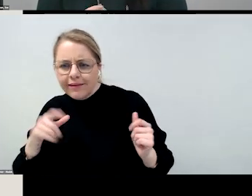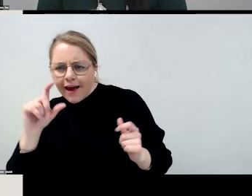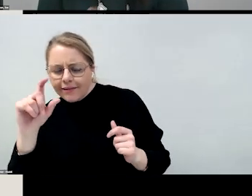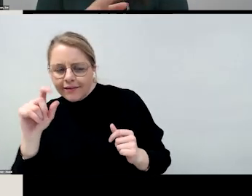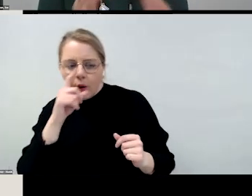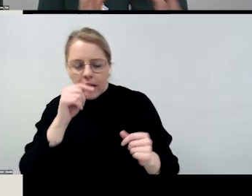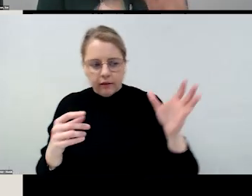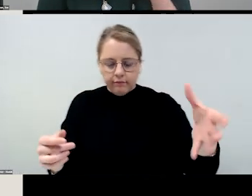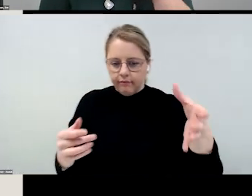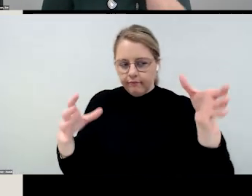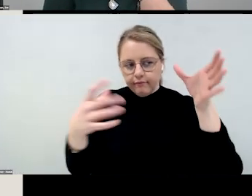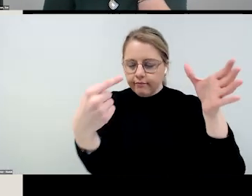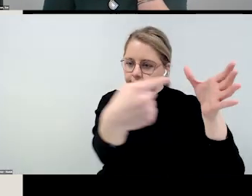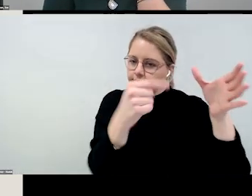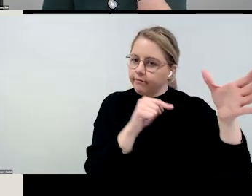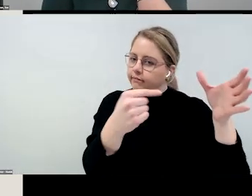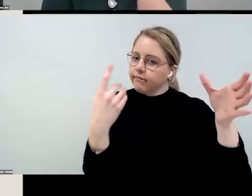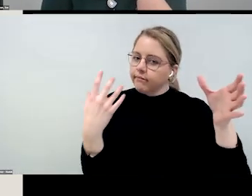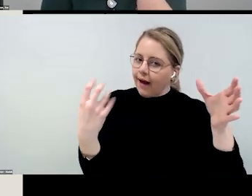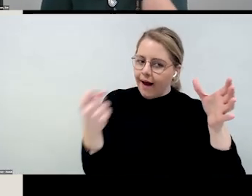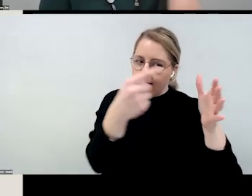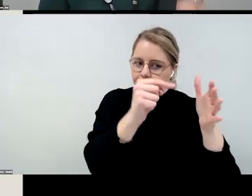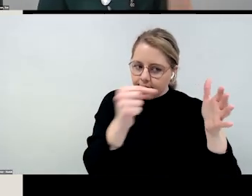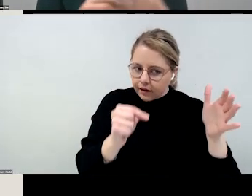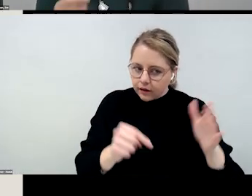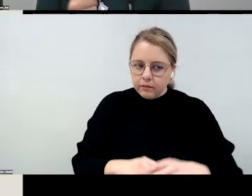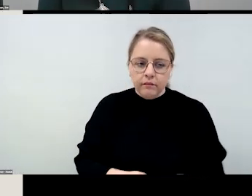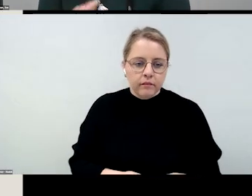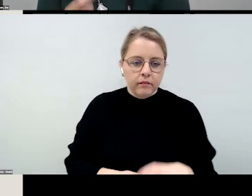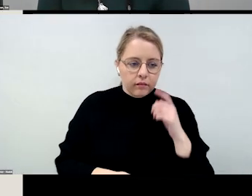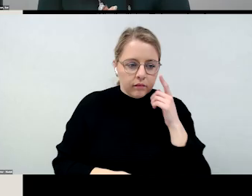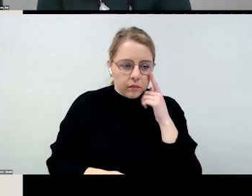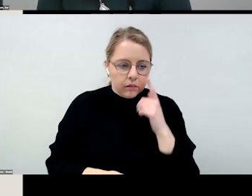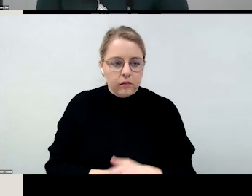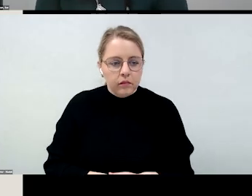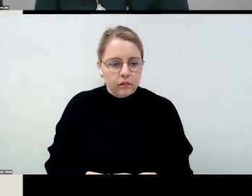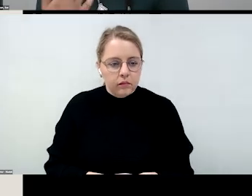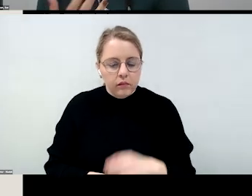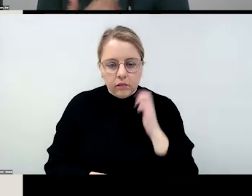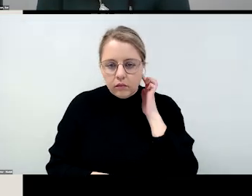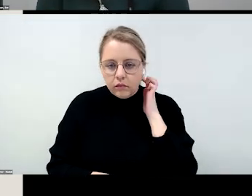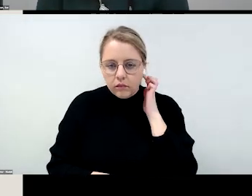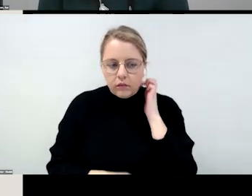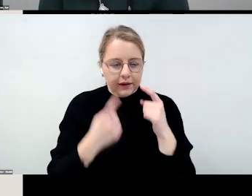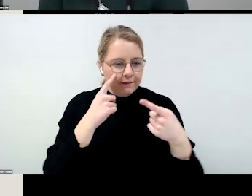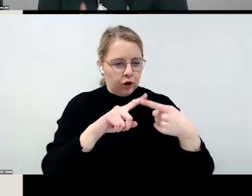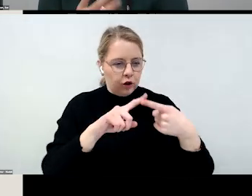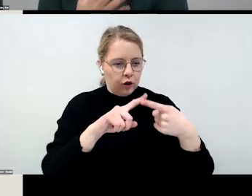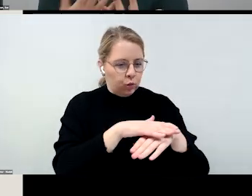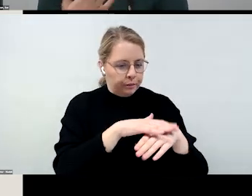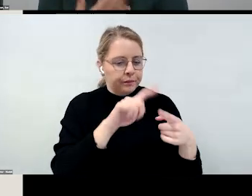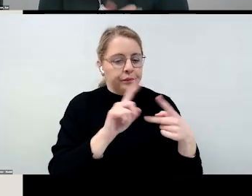is. You can see that there in that first quote. And really driving home the issue of communication is that second